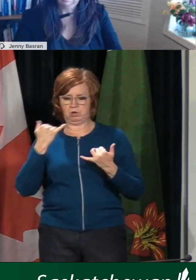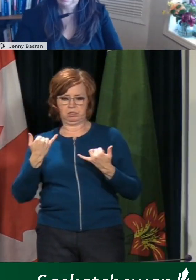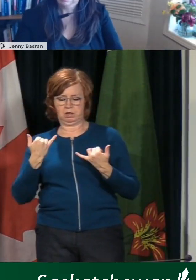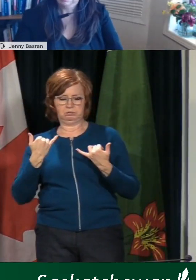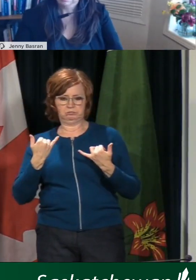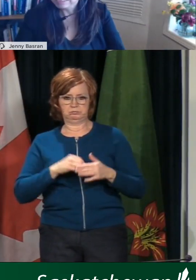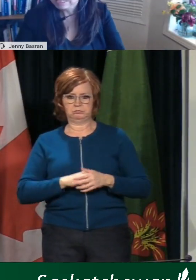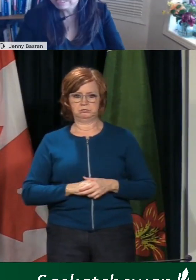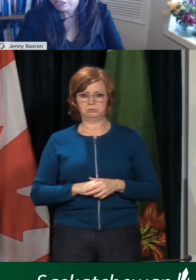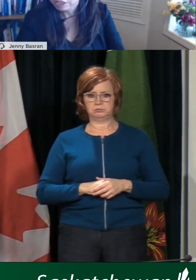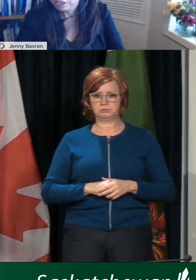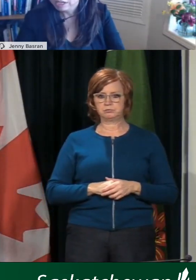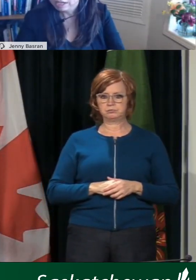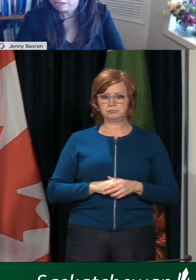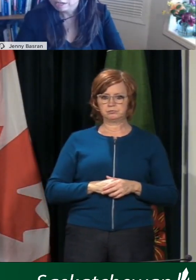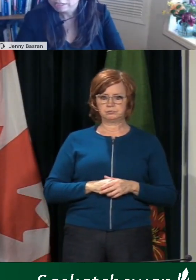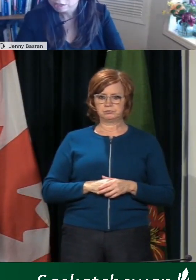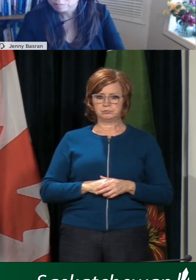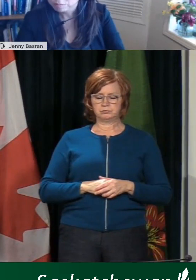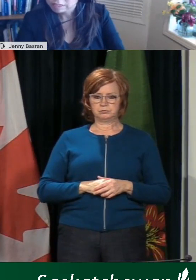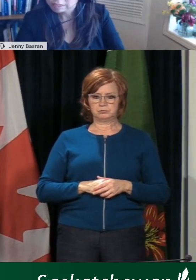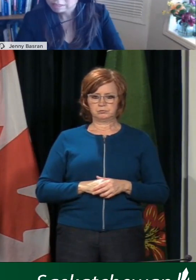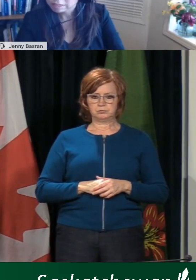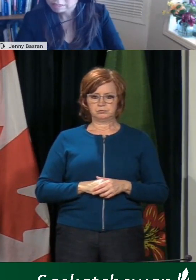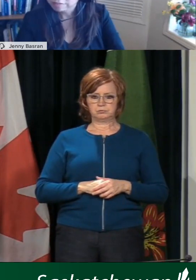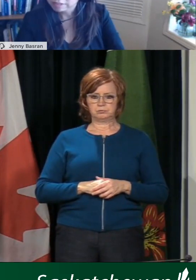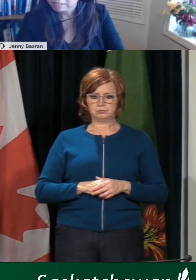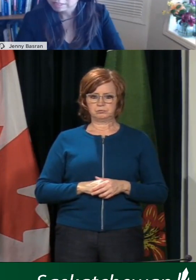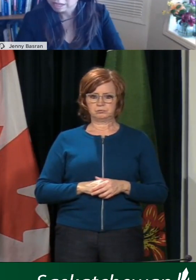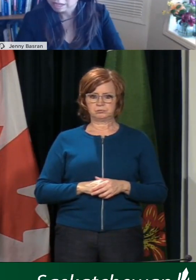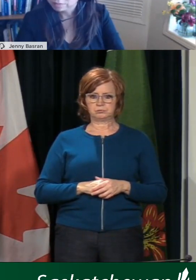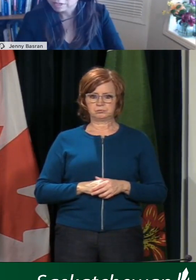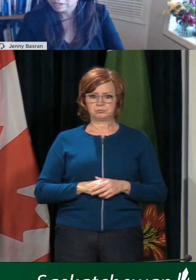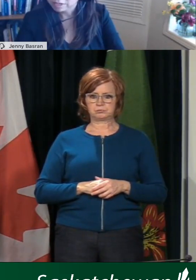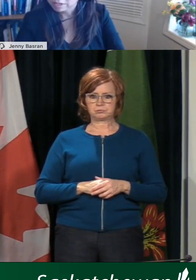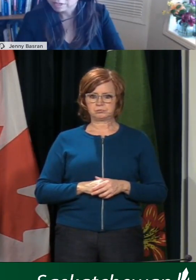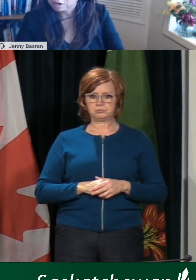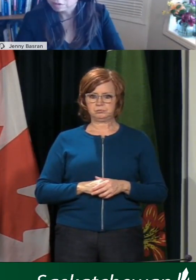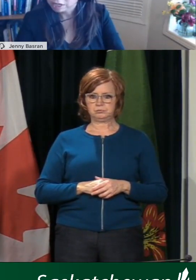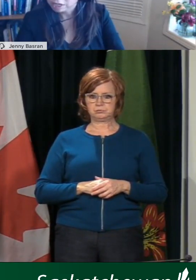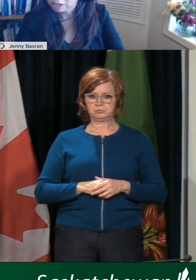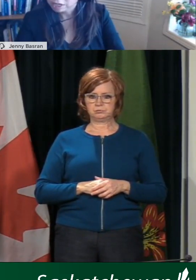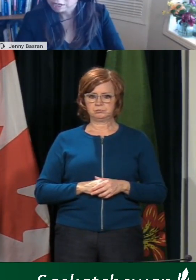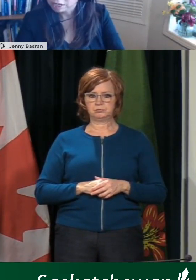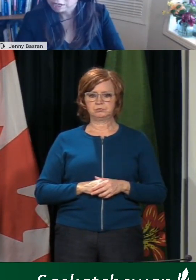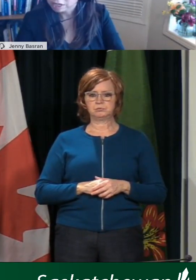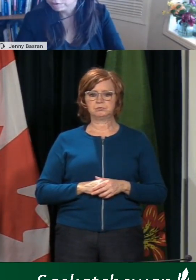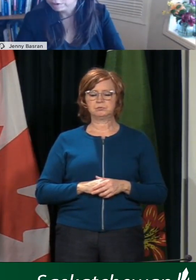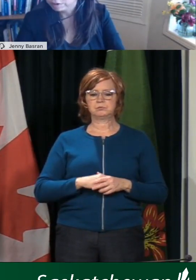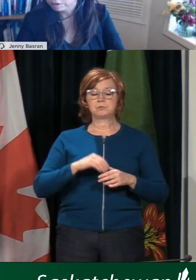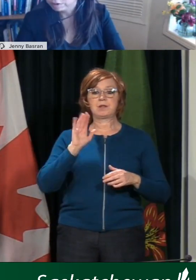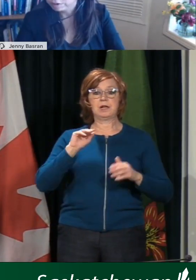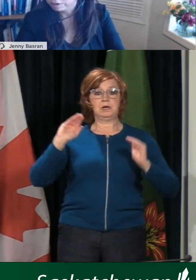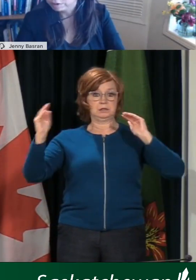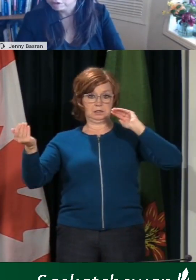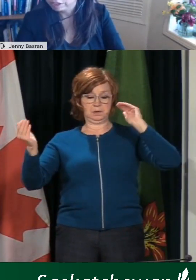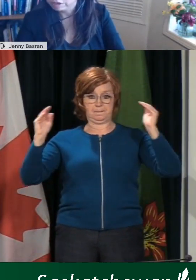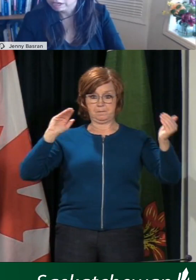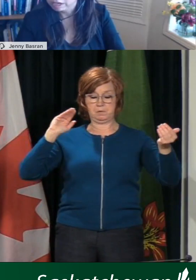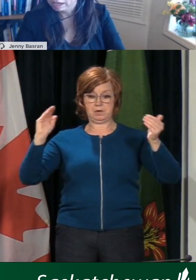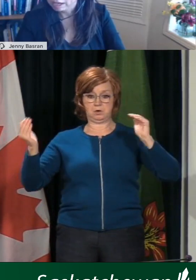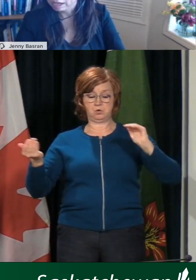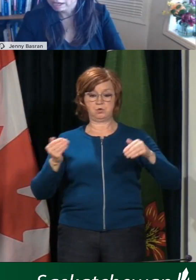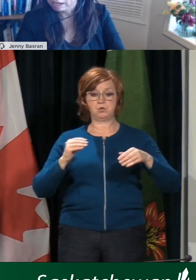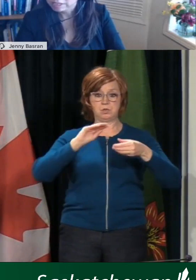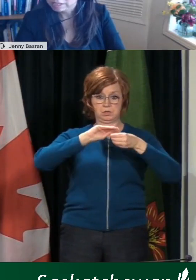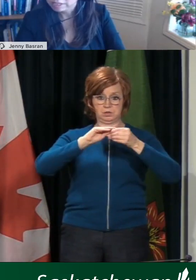So you can see here just a comparison of the Saskatchewan R0 outcomes to where we were in our earlier what